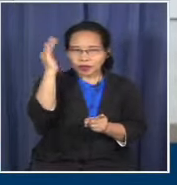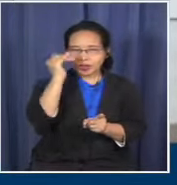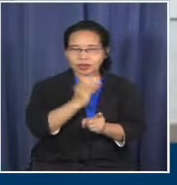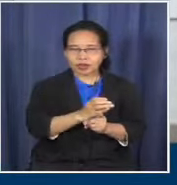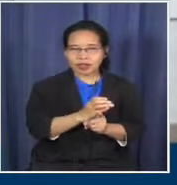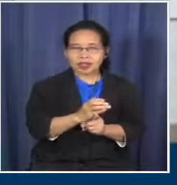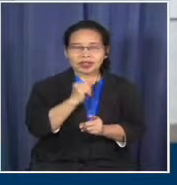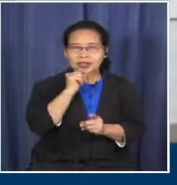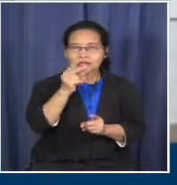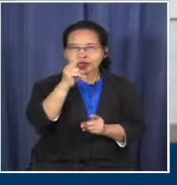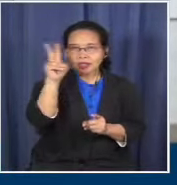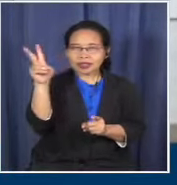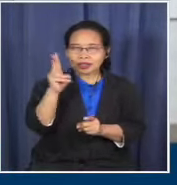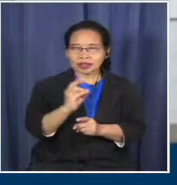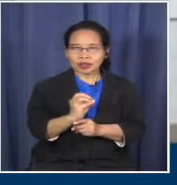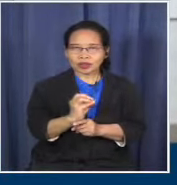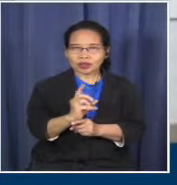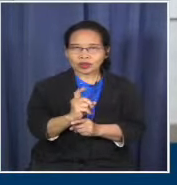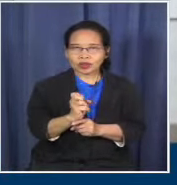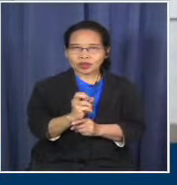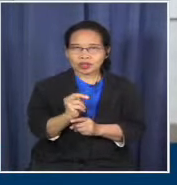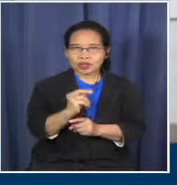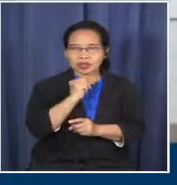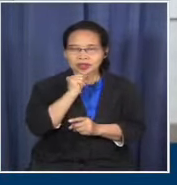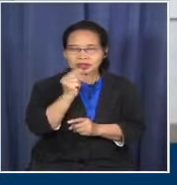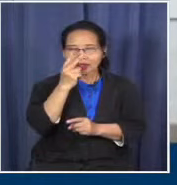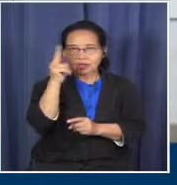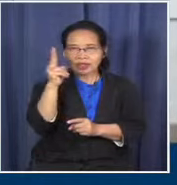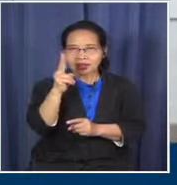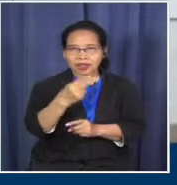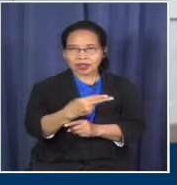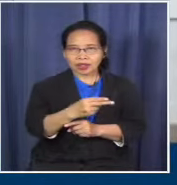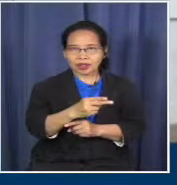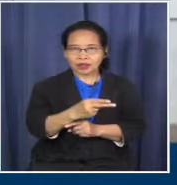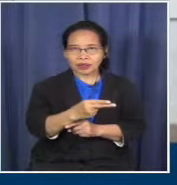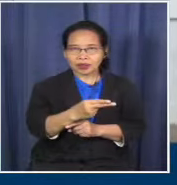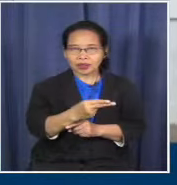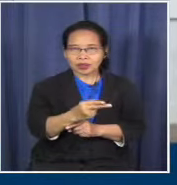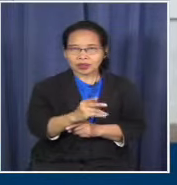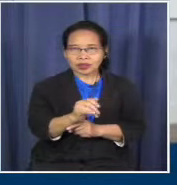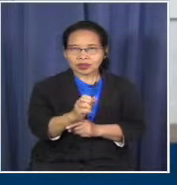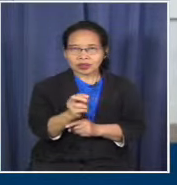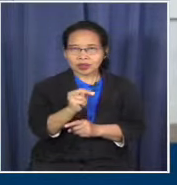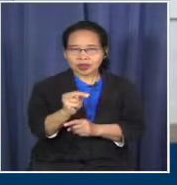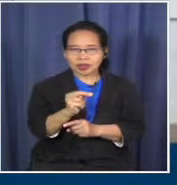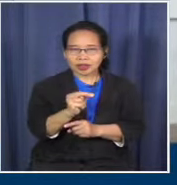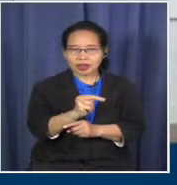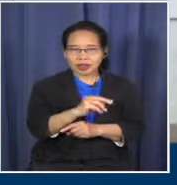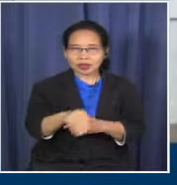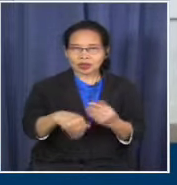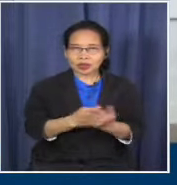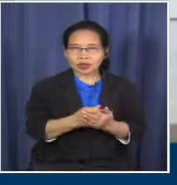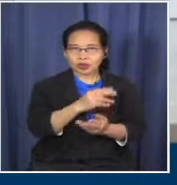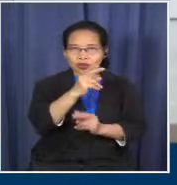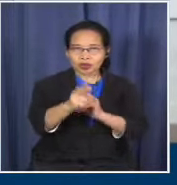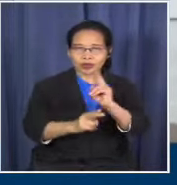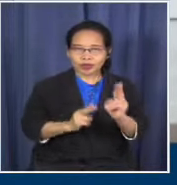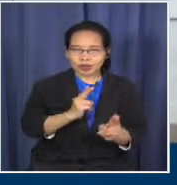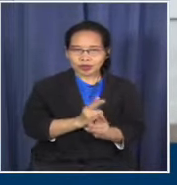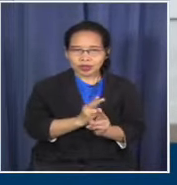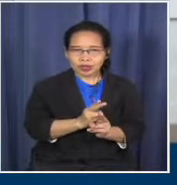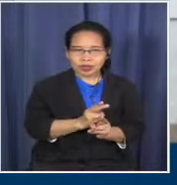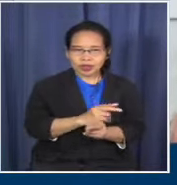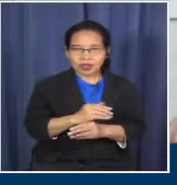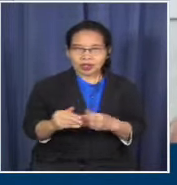are made from invisible things. Why? Oxygen cannot be seen. Hydrogen cannot be seen.